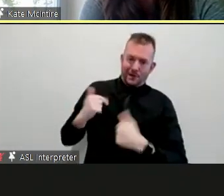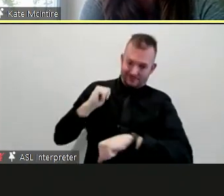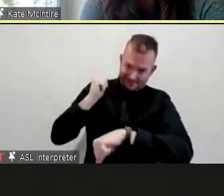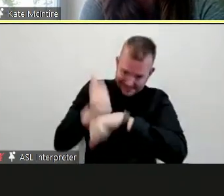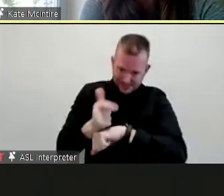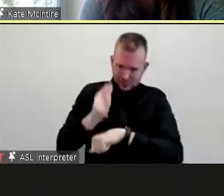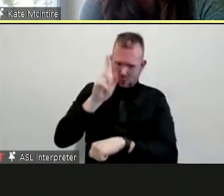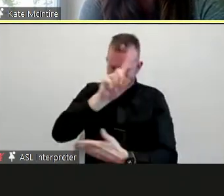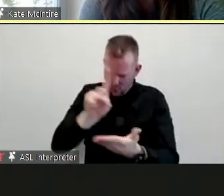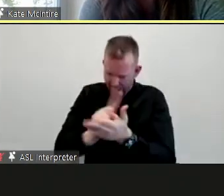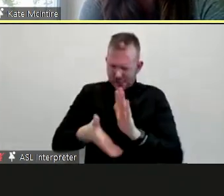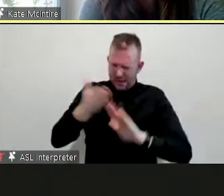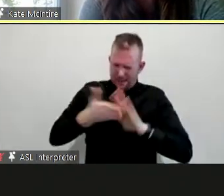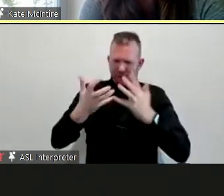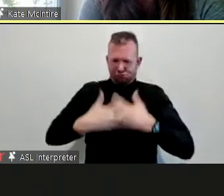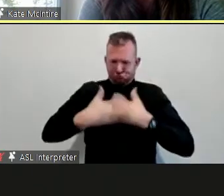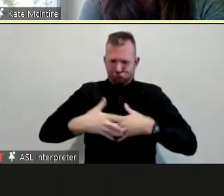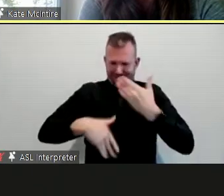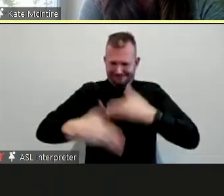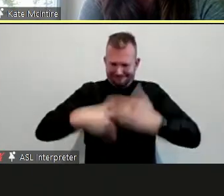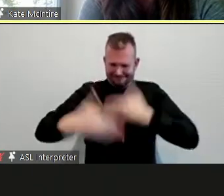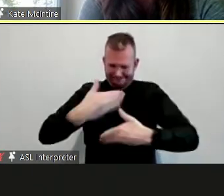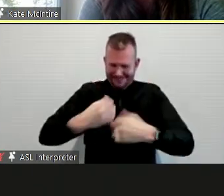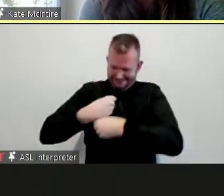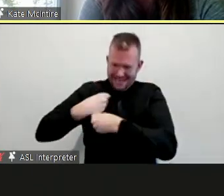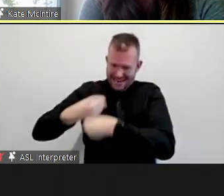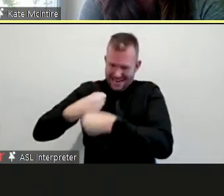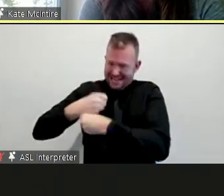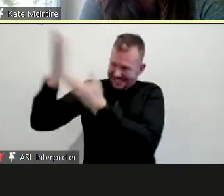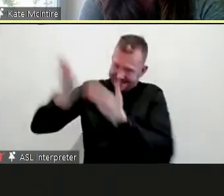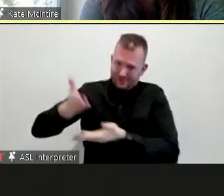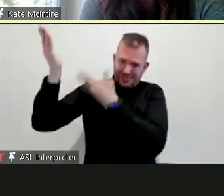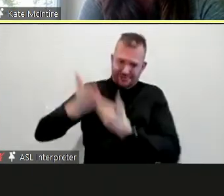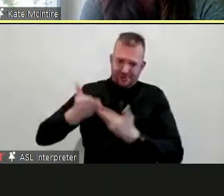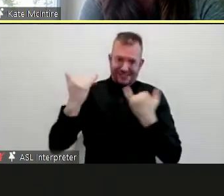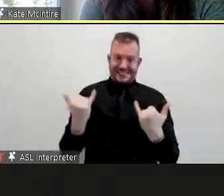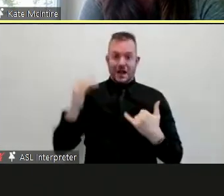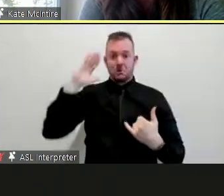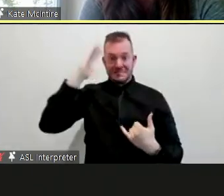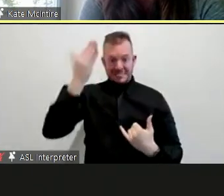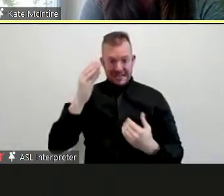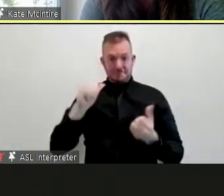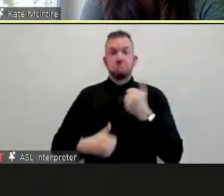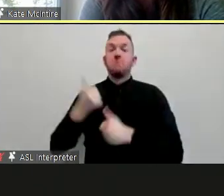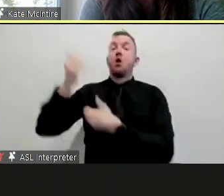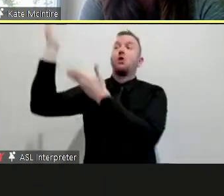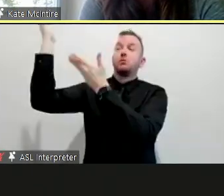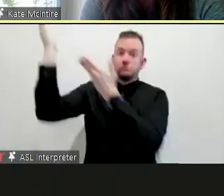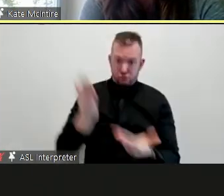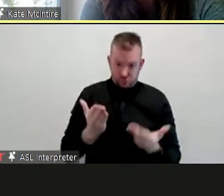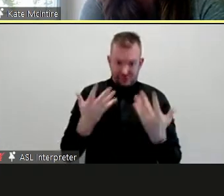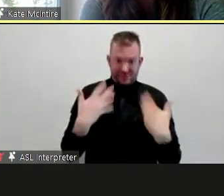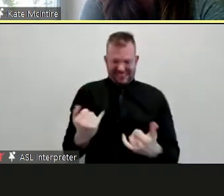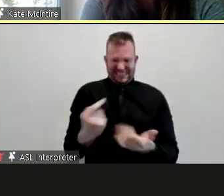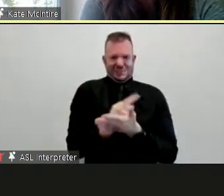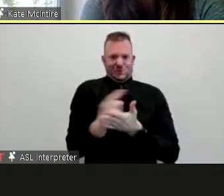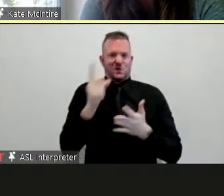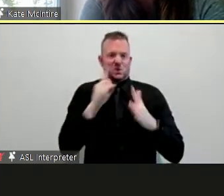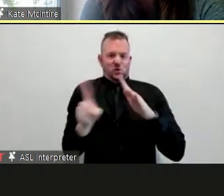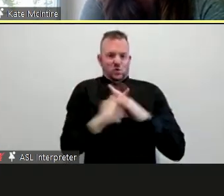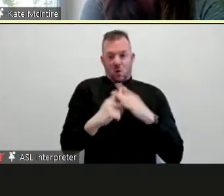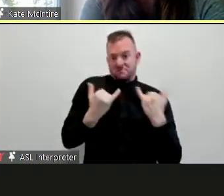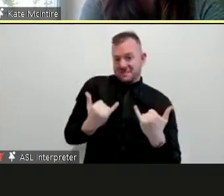as possible. And now it is looking like most of our shipments expected for this week should be delivered today through Saturday. So